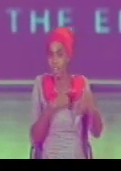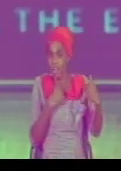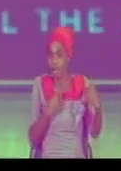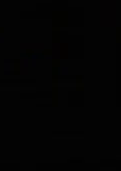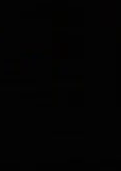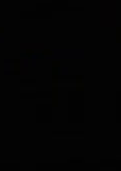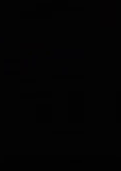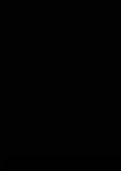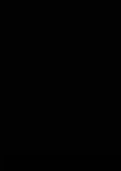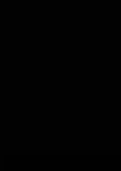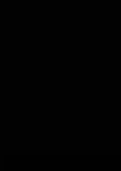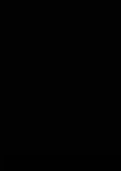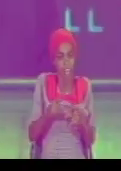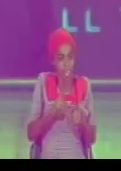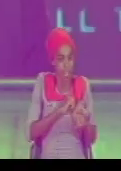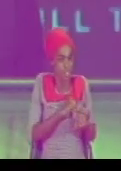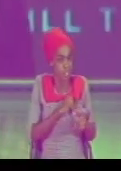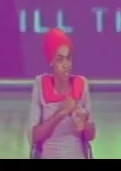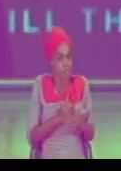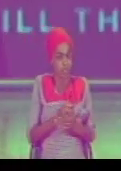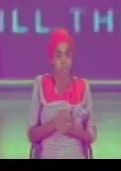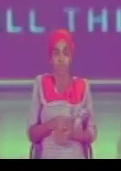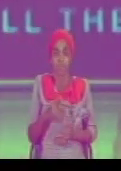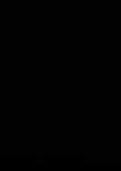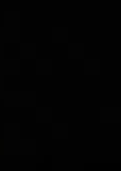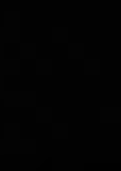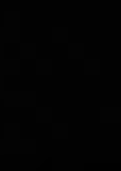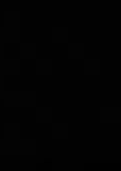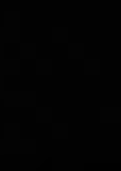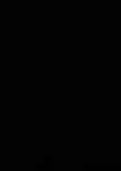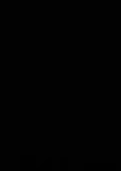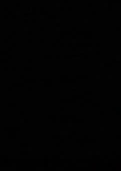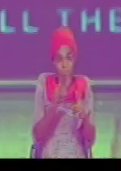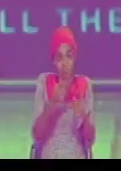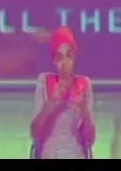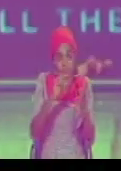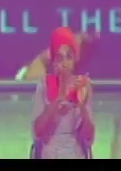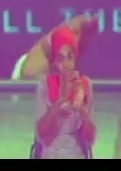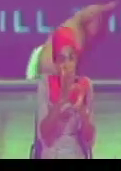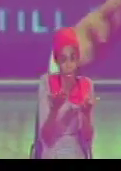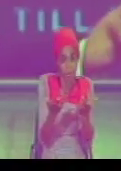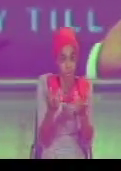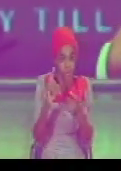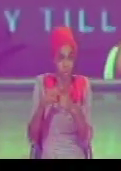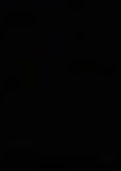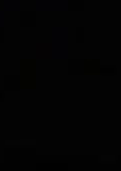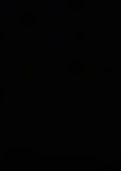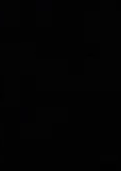practice, not from the practice, and then you are looking for something to justify what you are doing. Let them sing praises unto